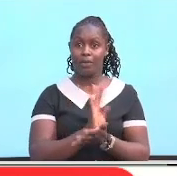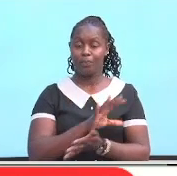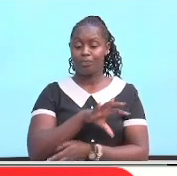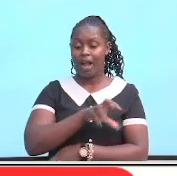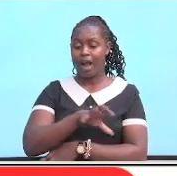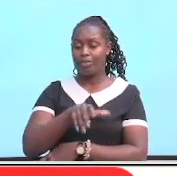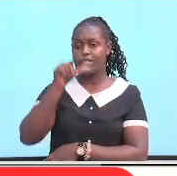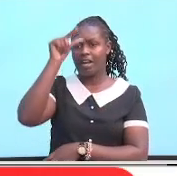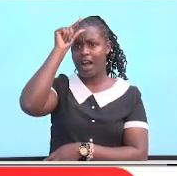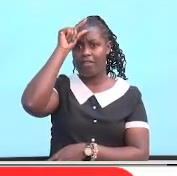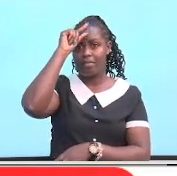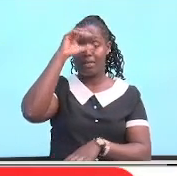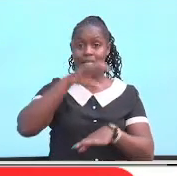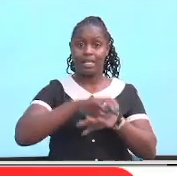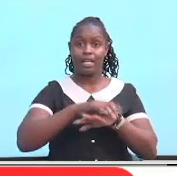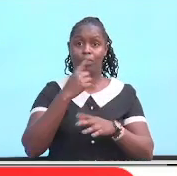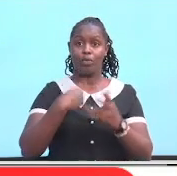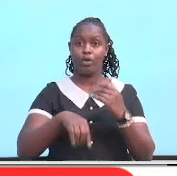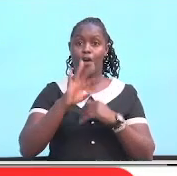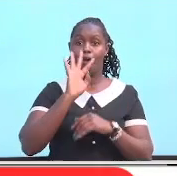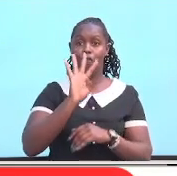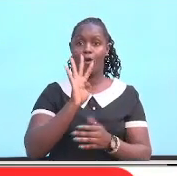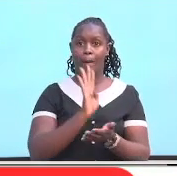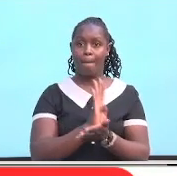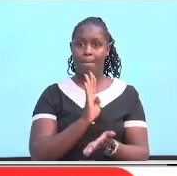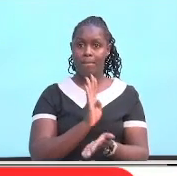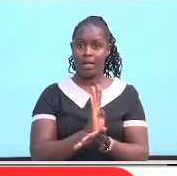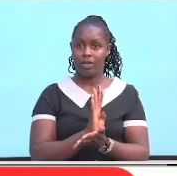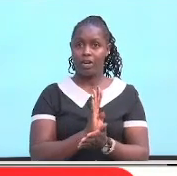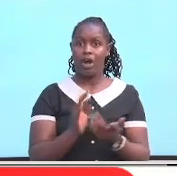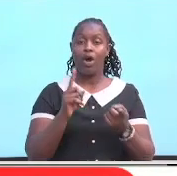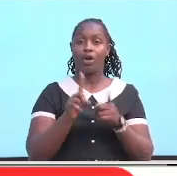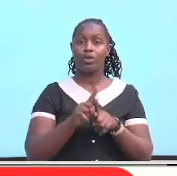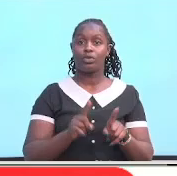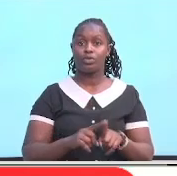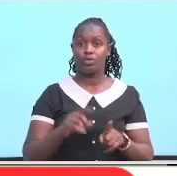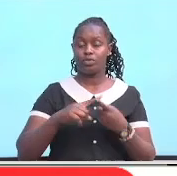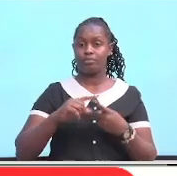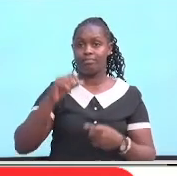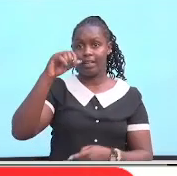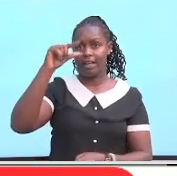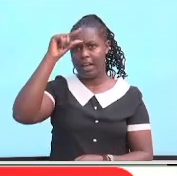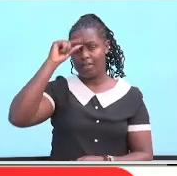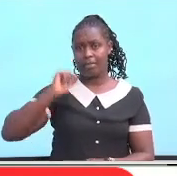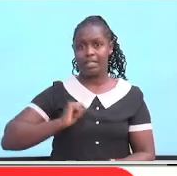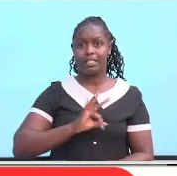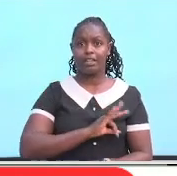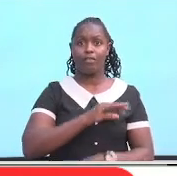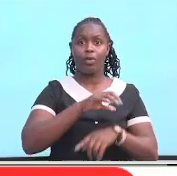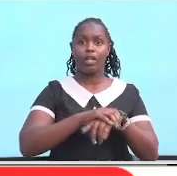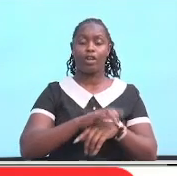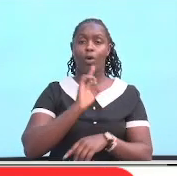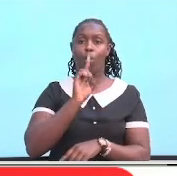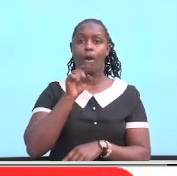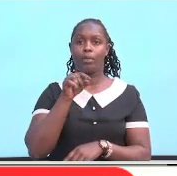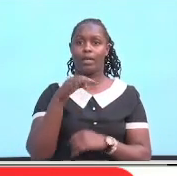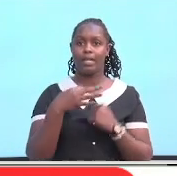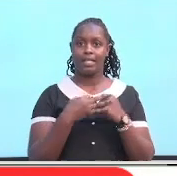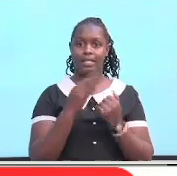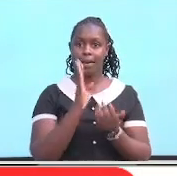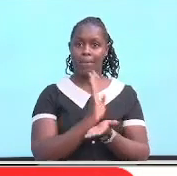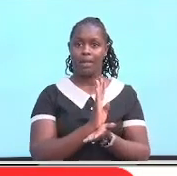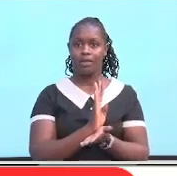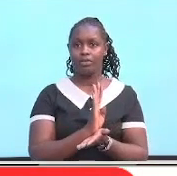County governments are set to receive 4 billion Kenya shillings, while the civil service is set to receive 1.8 billion